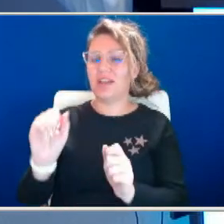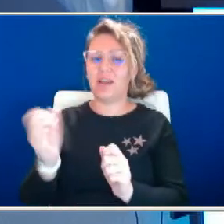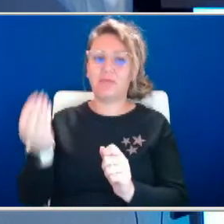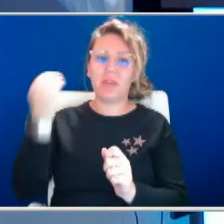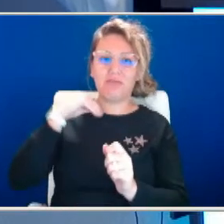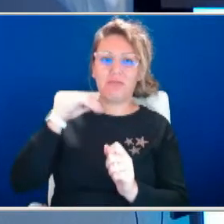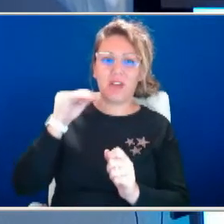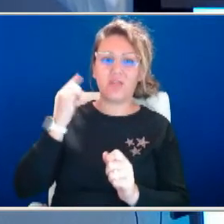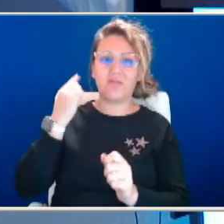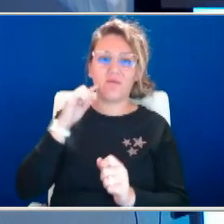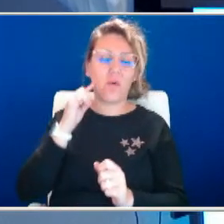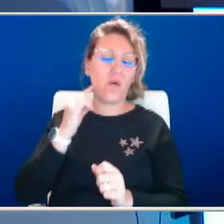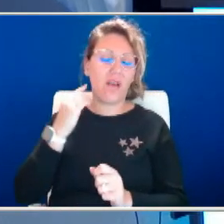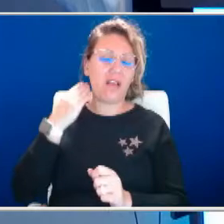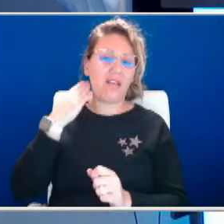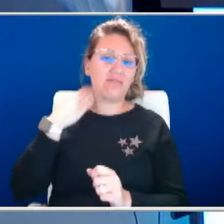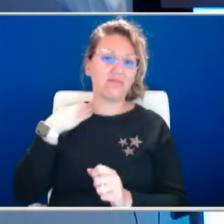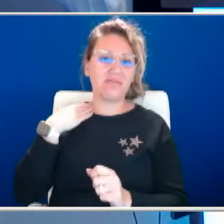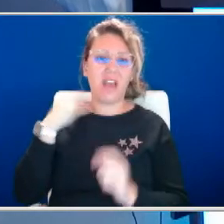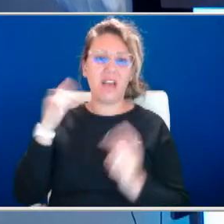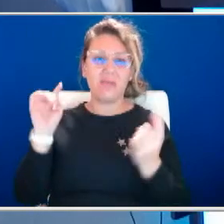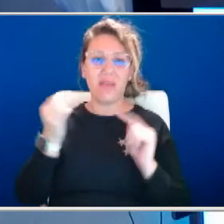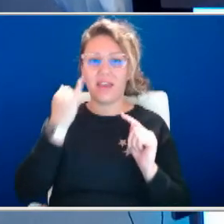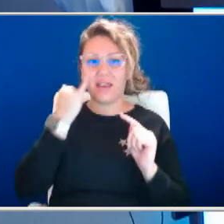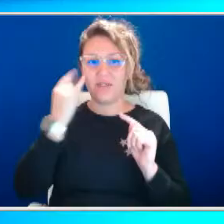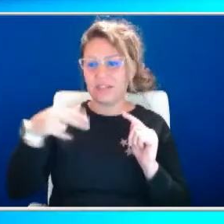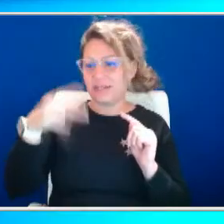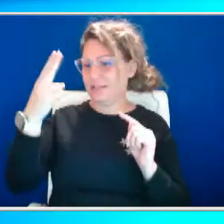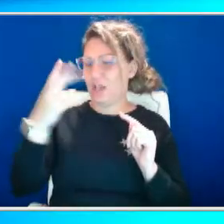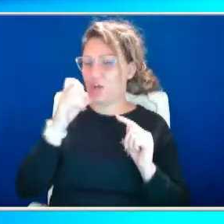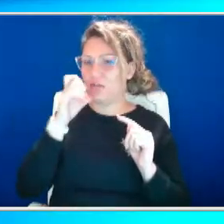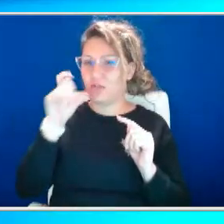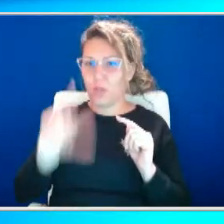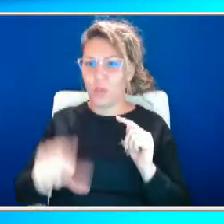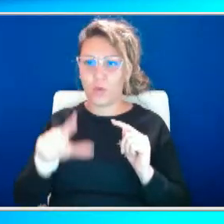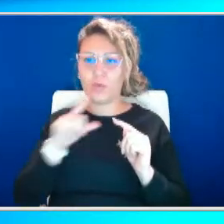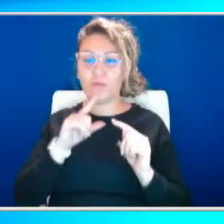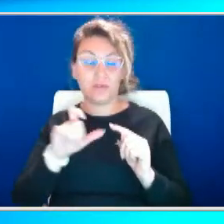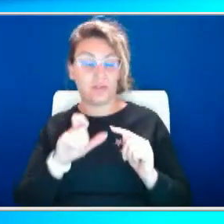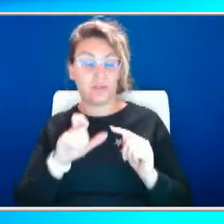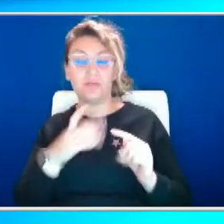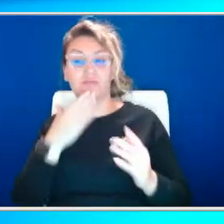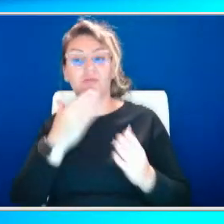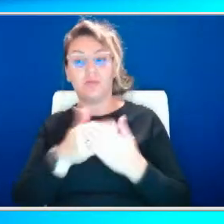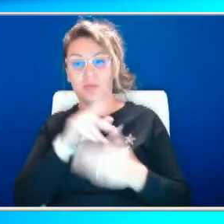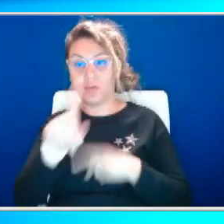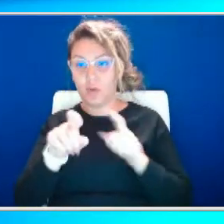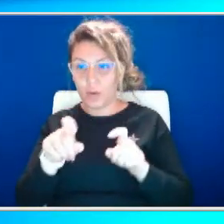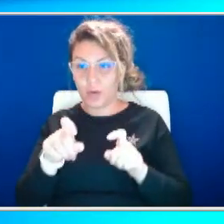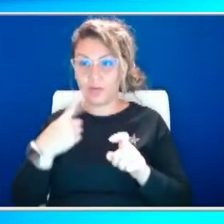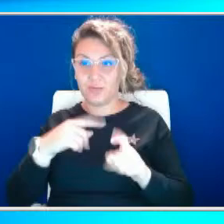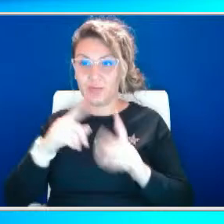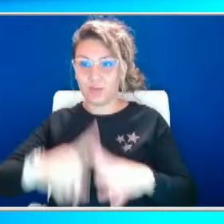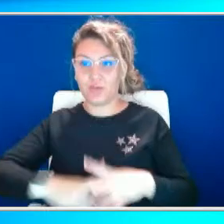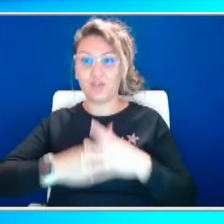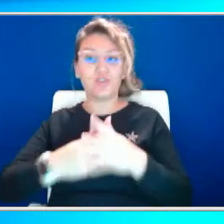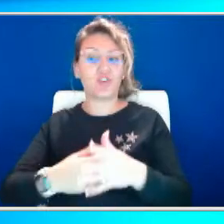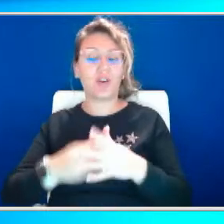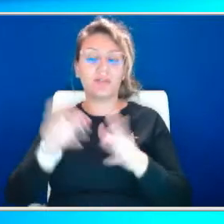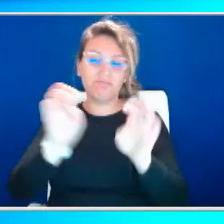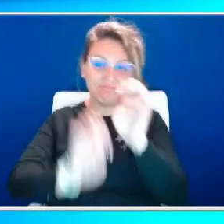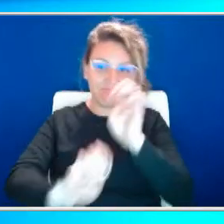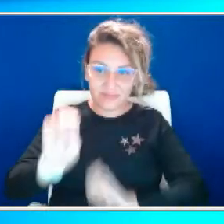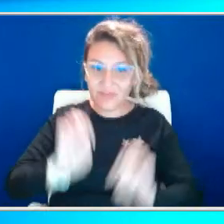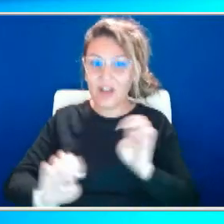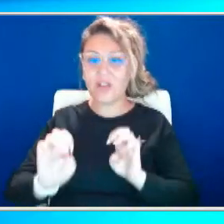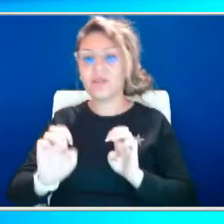higher up in the back and not lower? Yeah, that's another really good question. I think, you know, we're starting to evaluate some of the